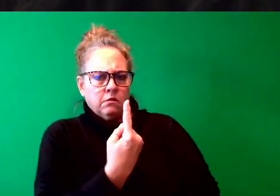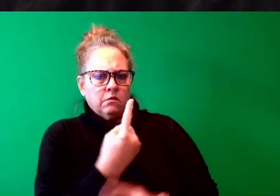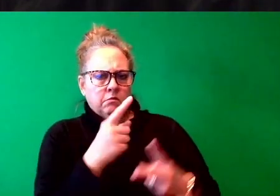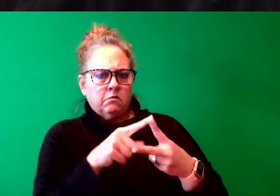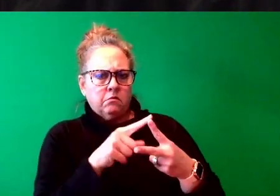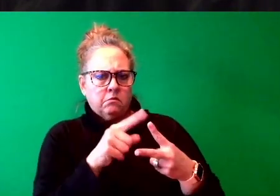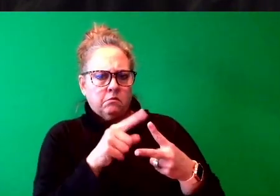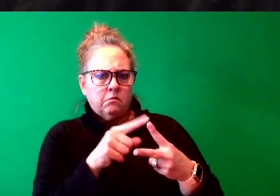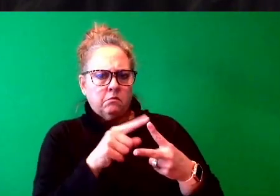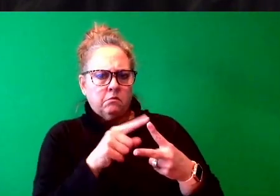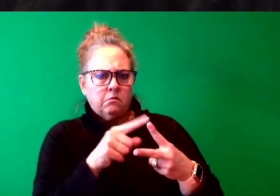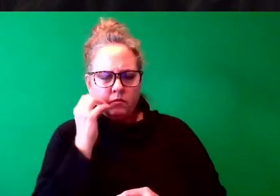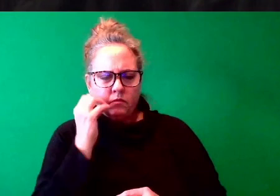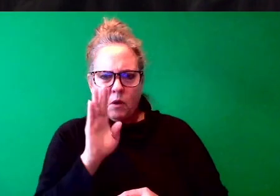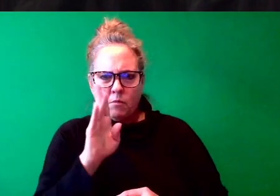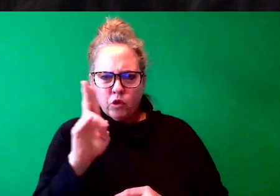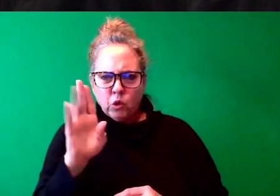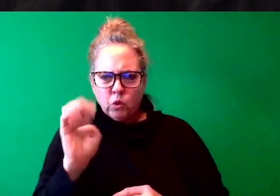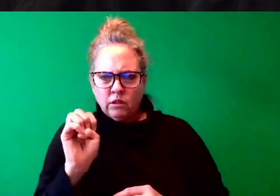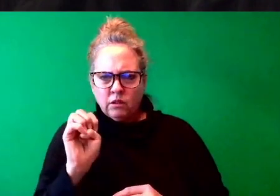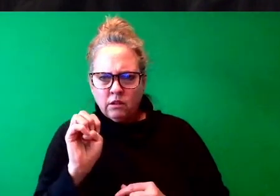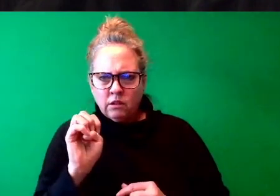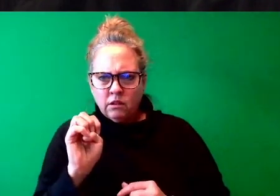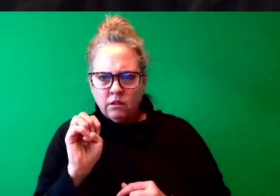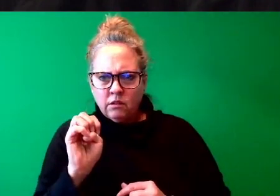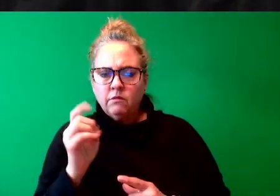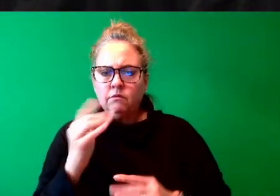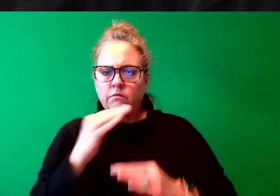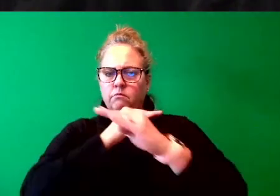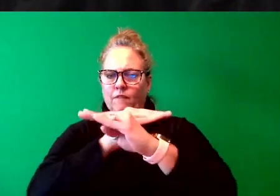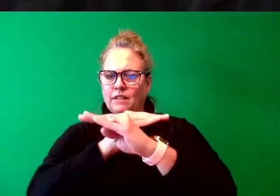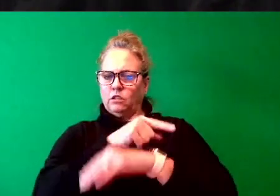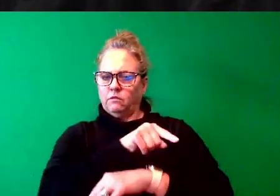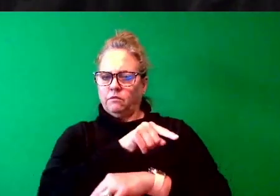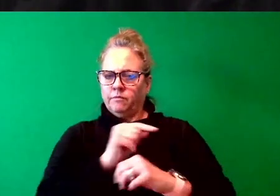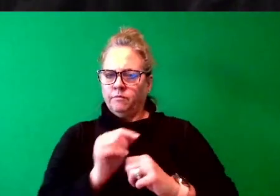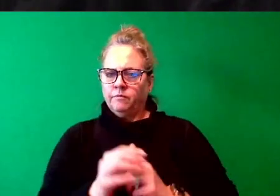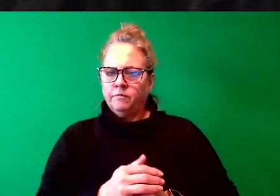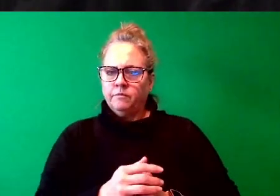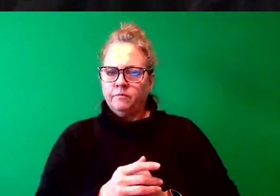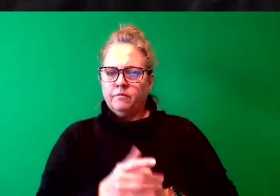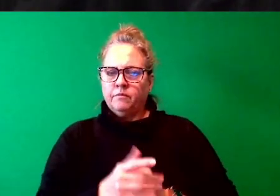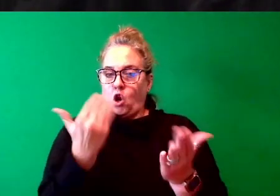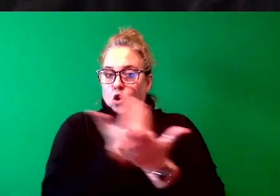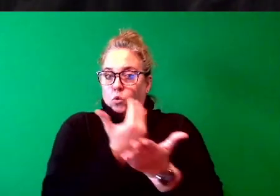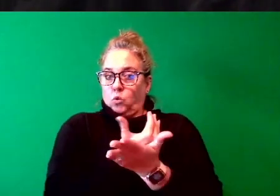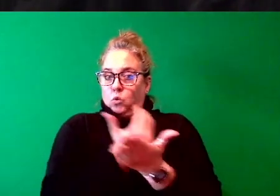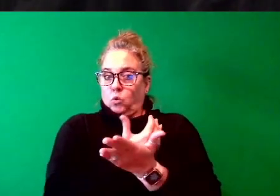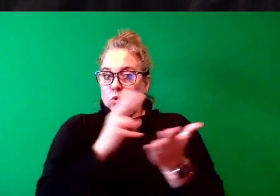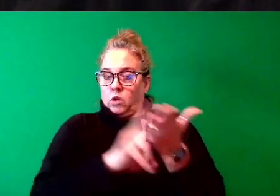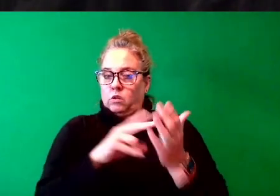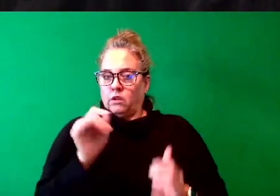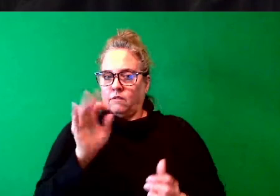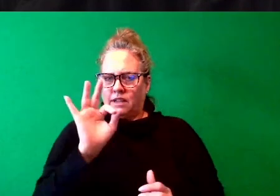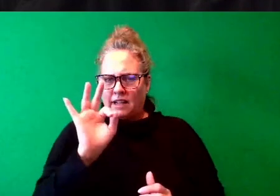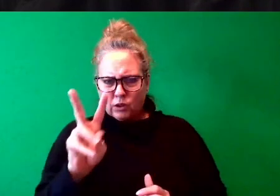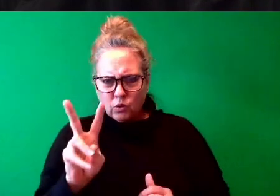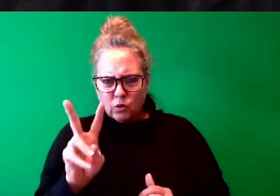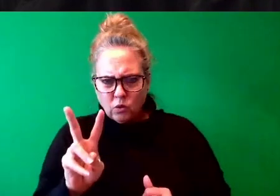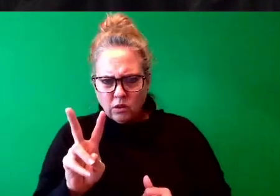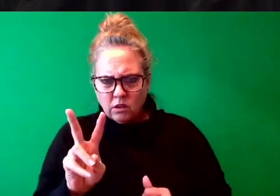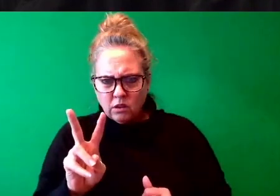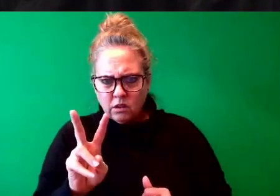prevention Okay. in Fountain Valley is a new contract. It's $125,000 a year, and it's to target